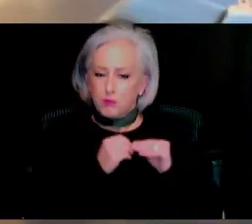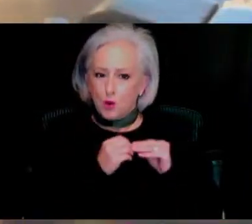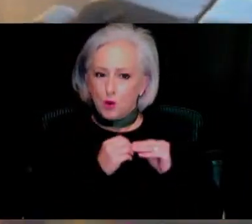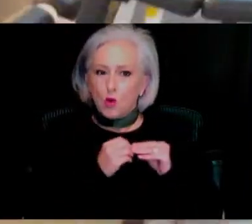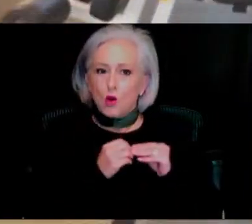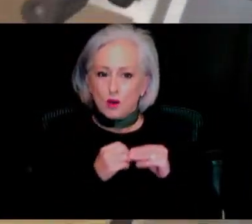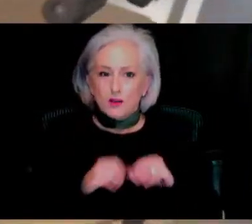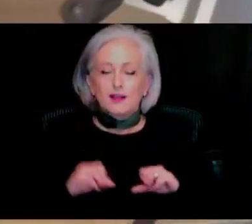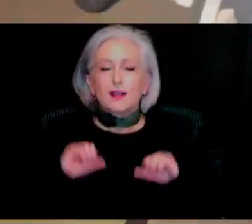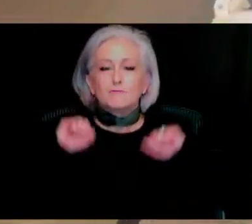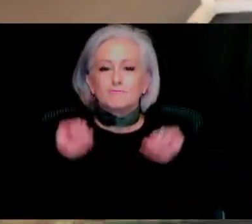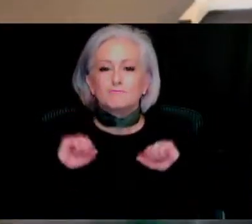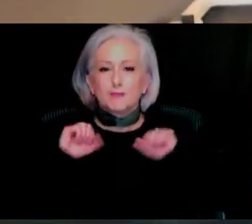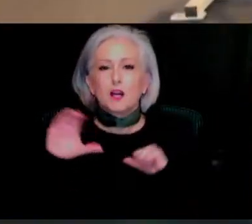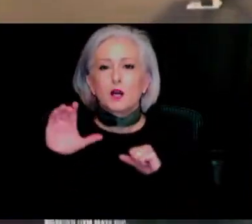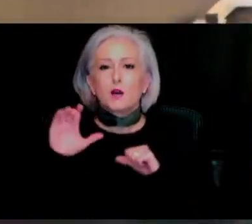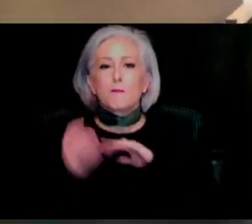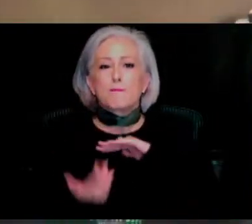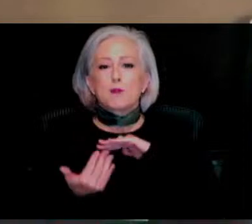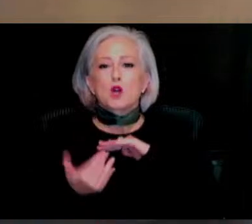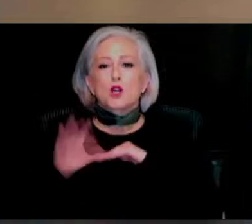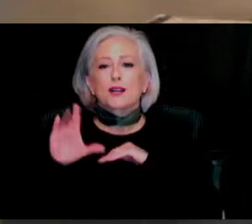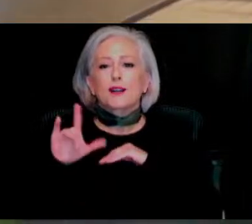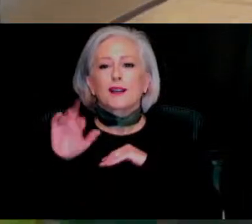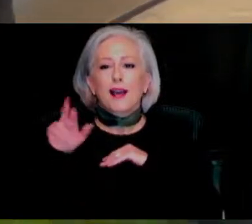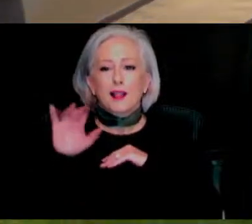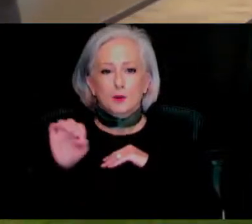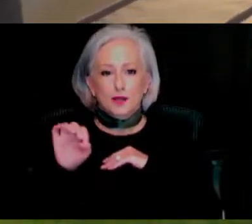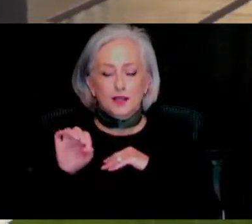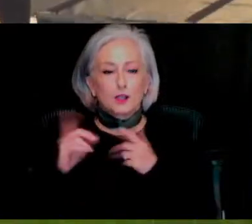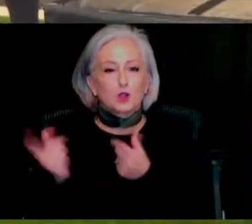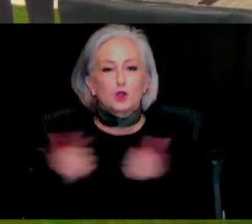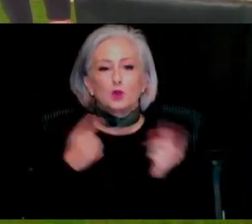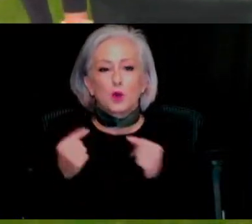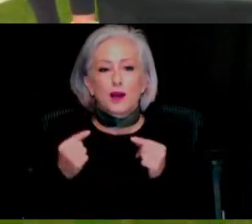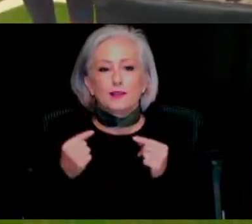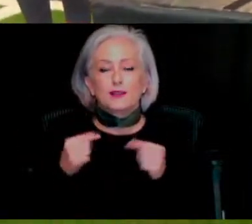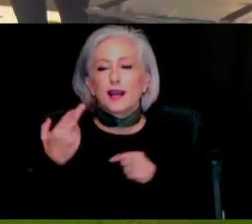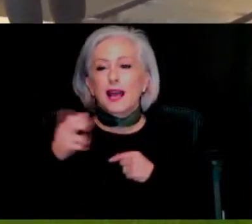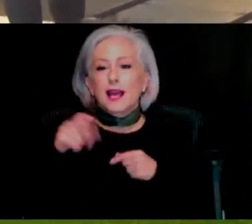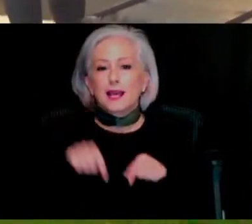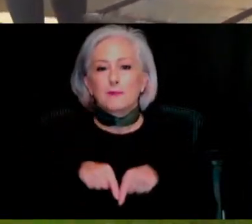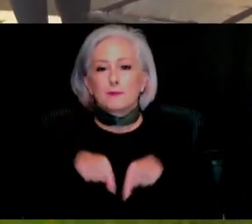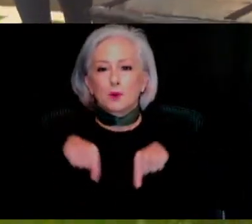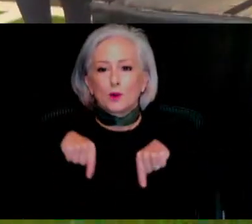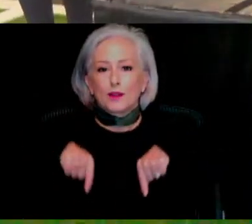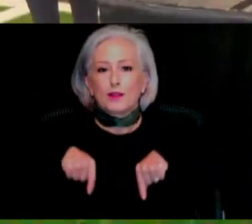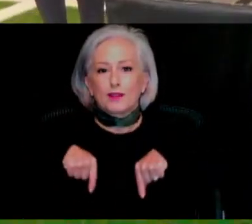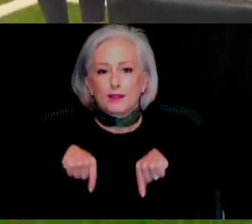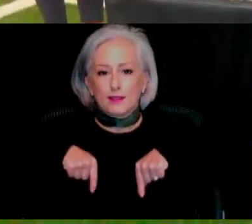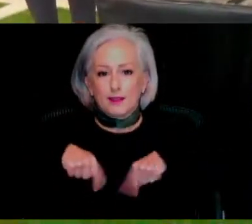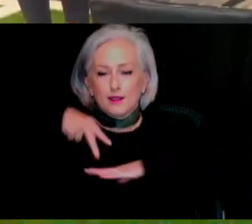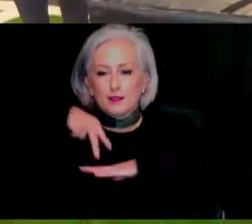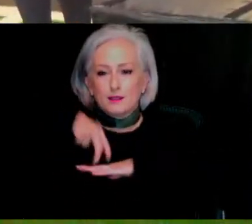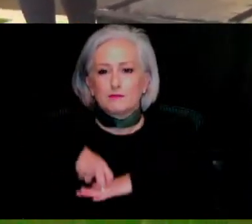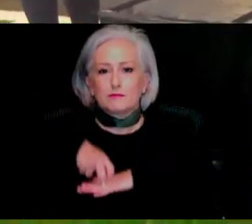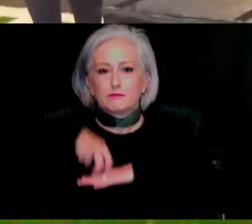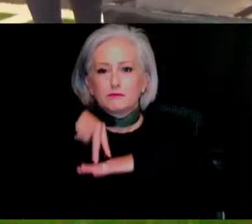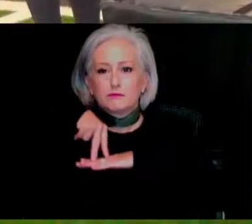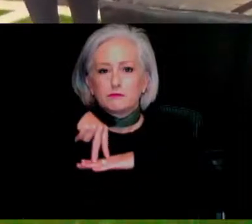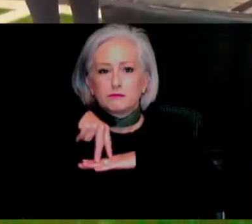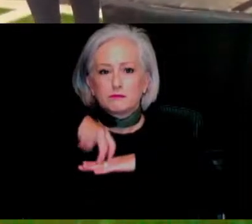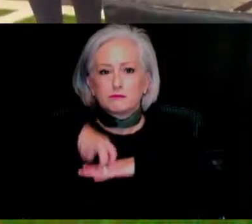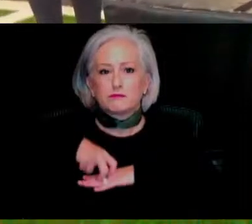So base version is just to stand feet hip width and up and down into a body weight